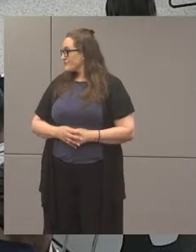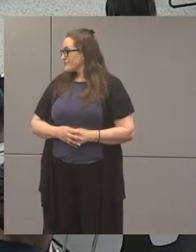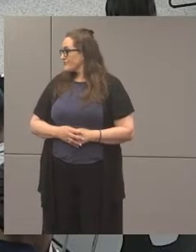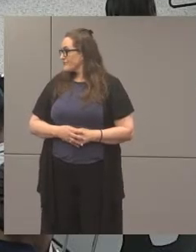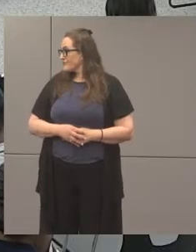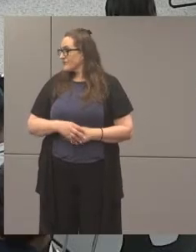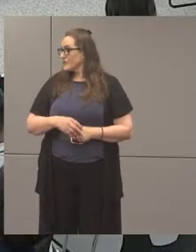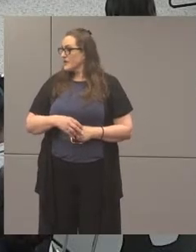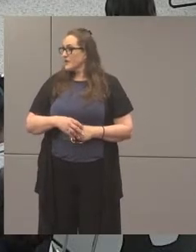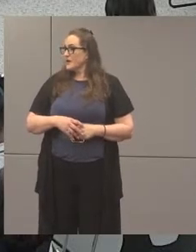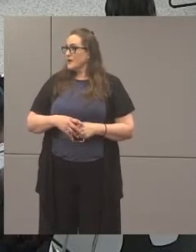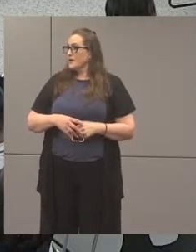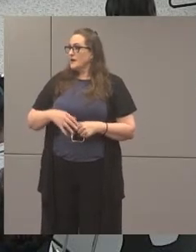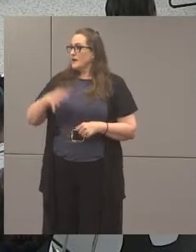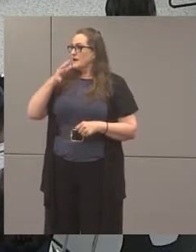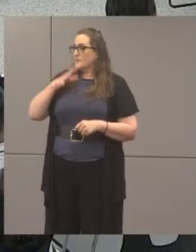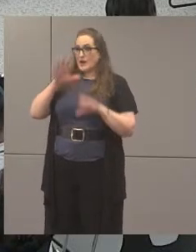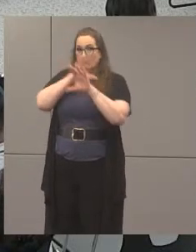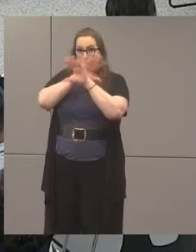Madam President?